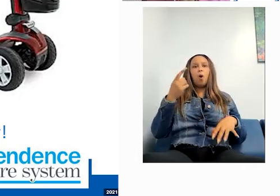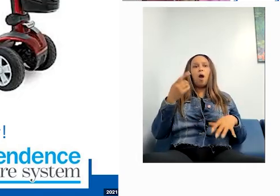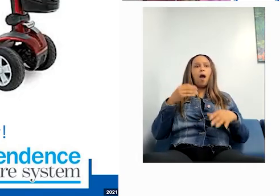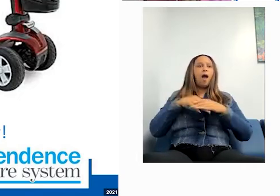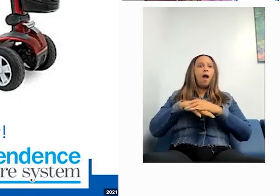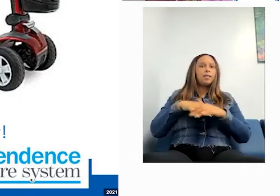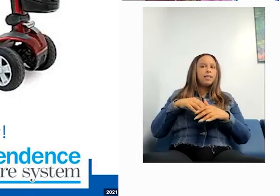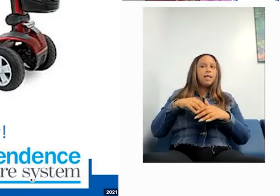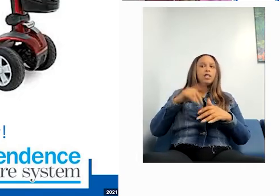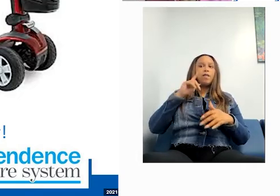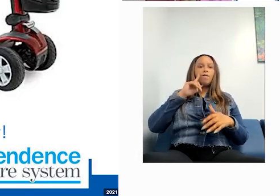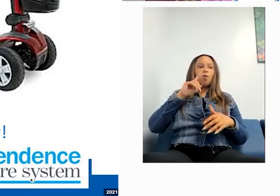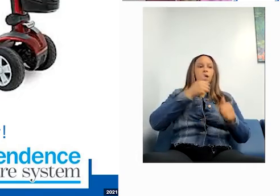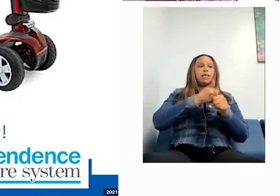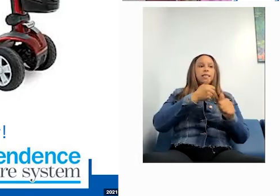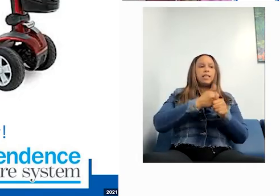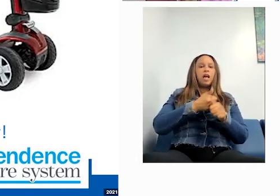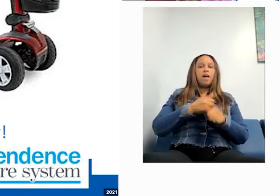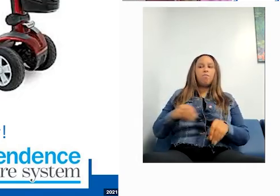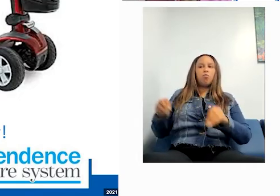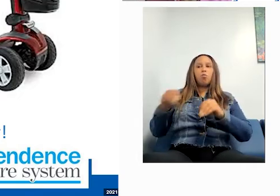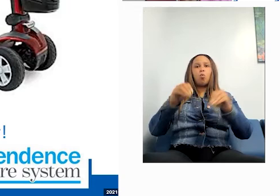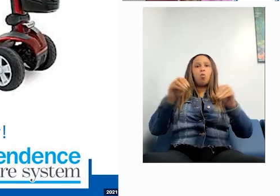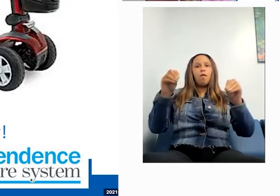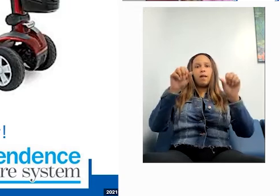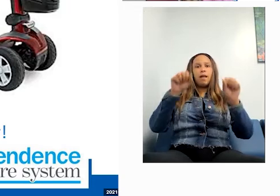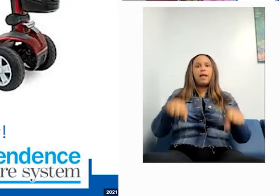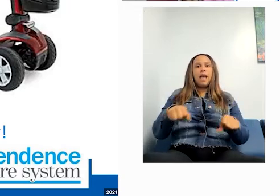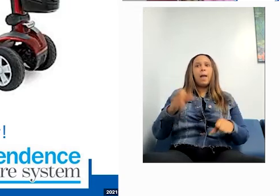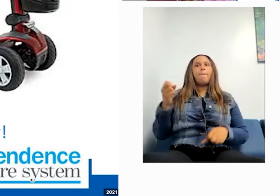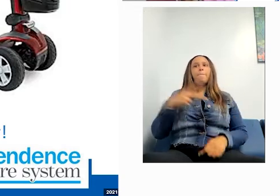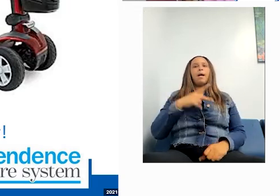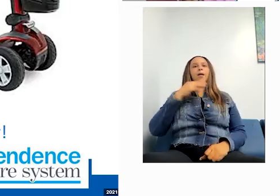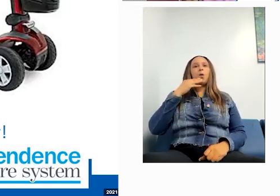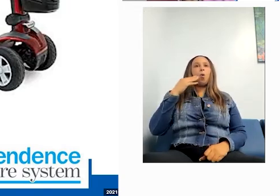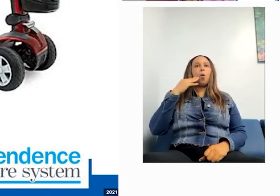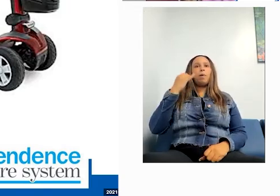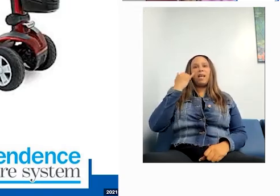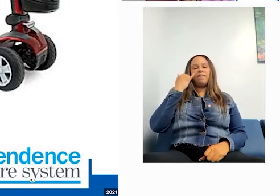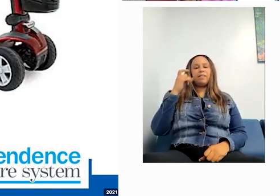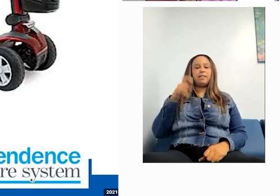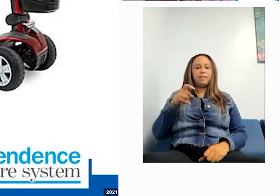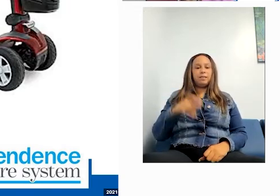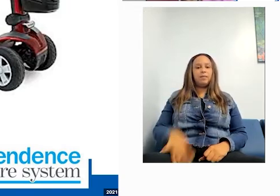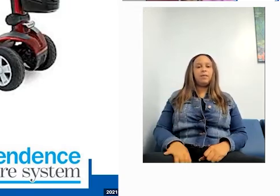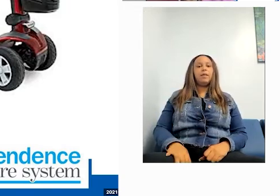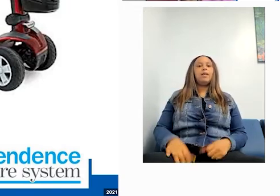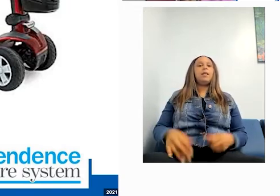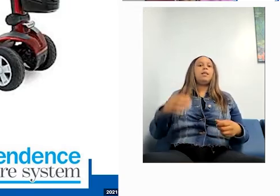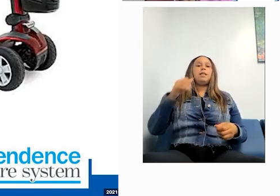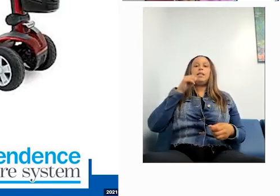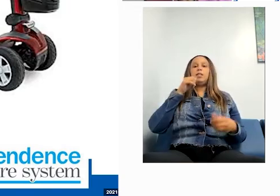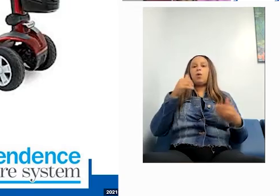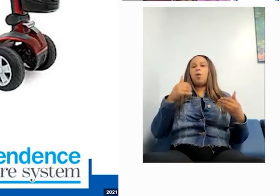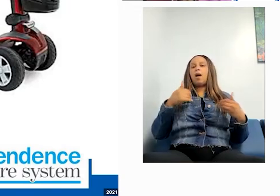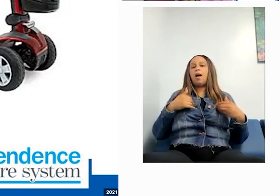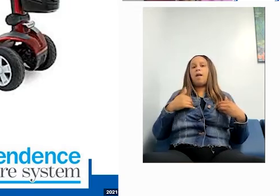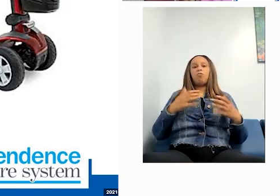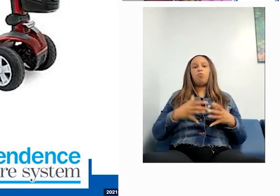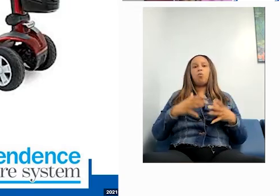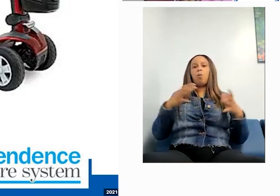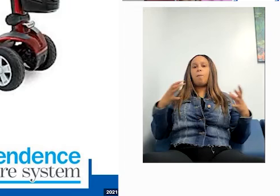self-generated mobility that allows them to get back into the community. There's not a ton of